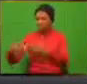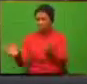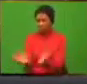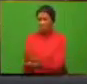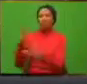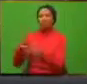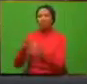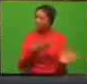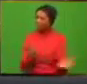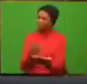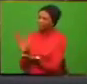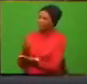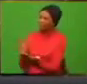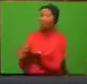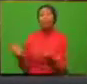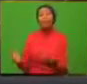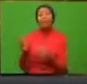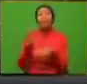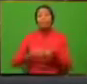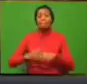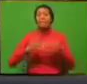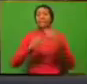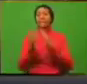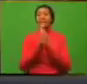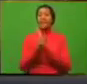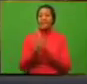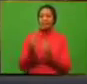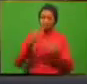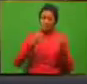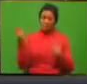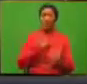building the skills of tomorrow.